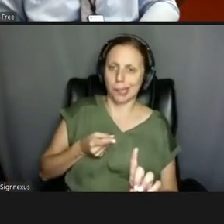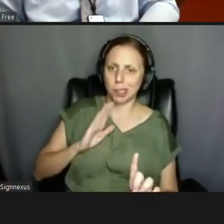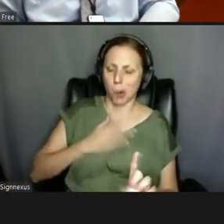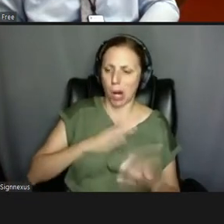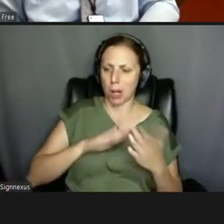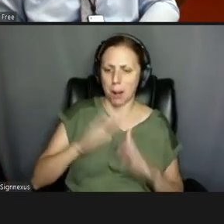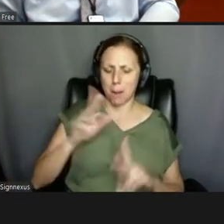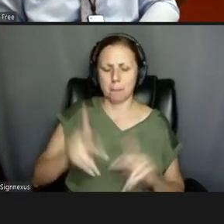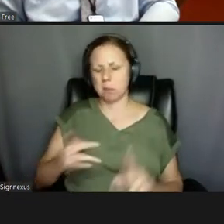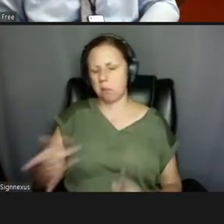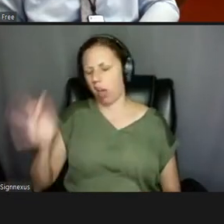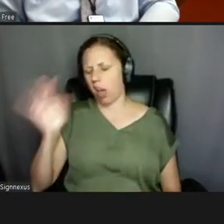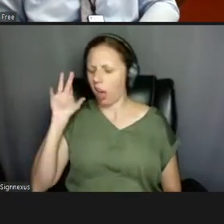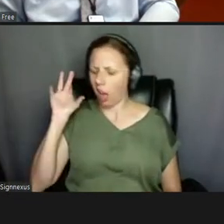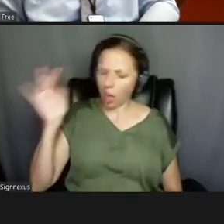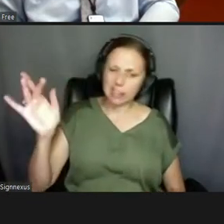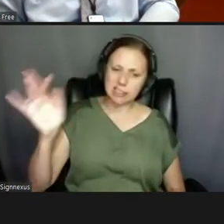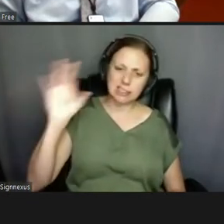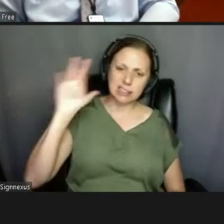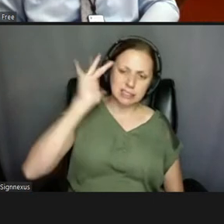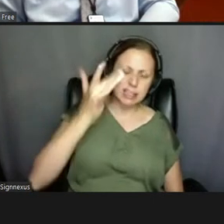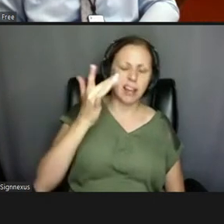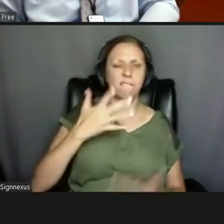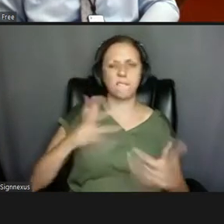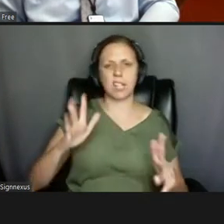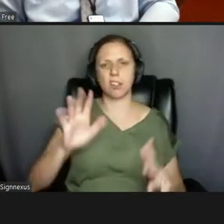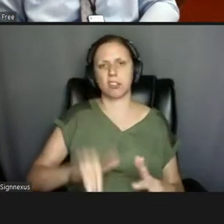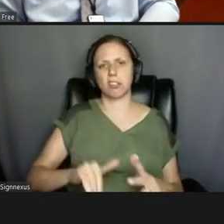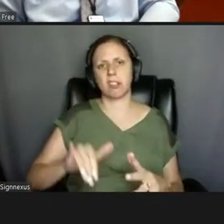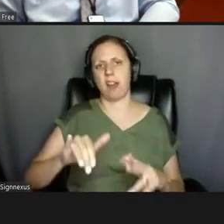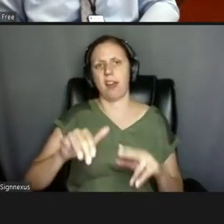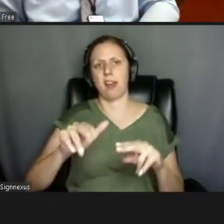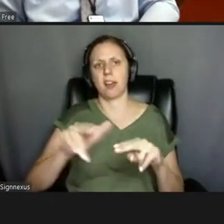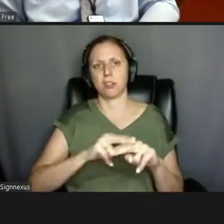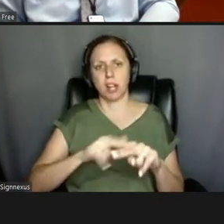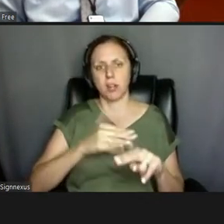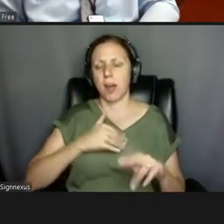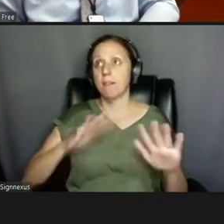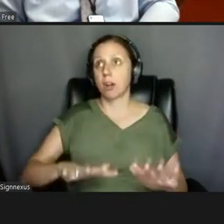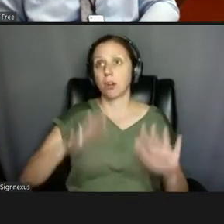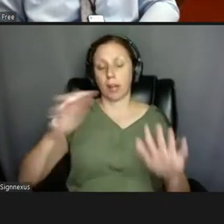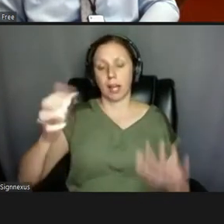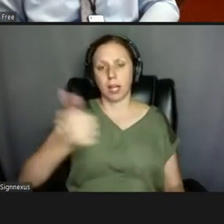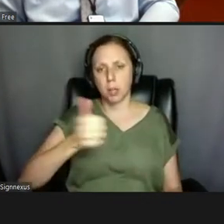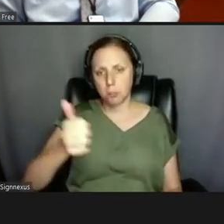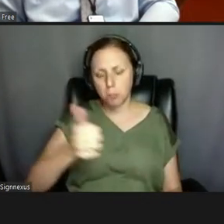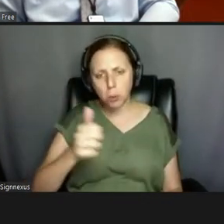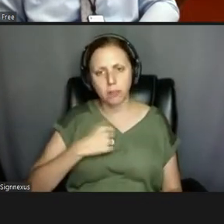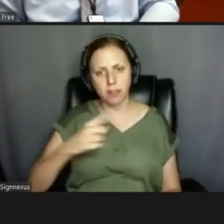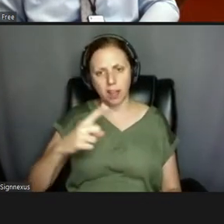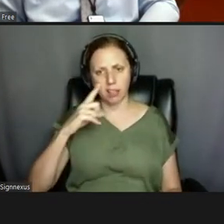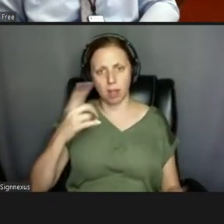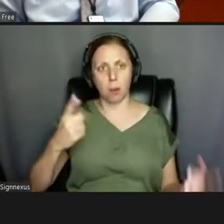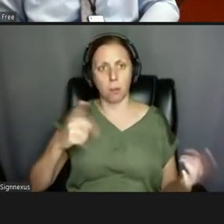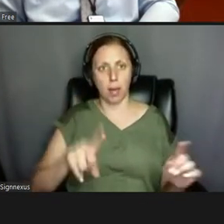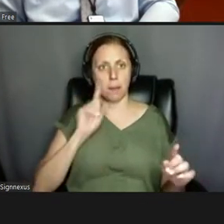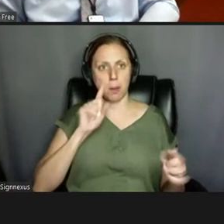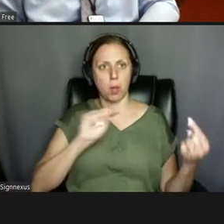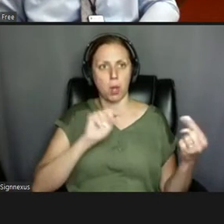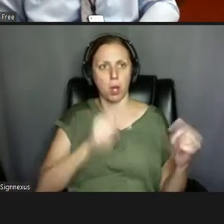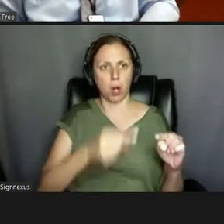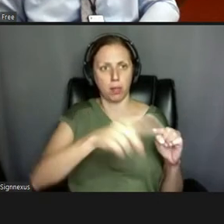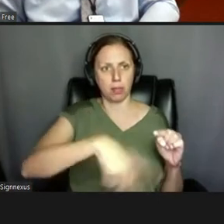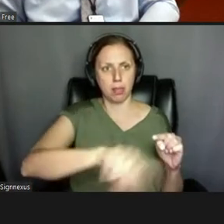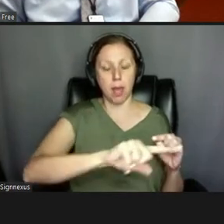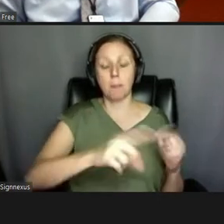tired of this line having such a great commute that they decided that, you know, might as well hurt them. And I drew up